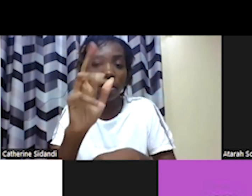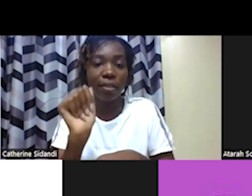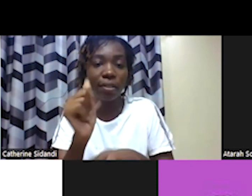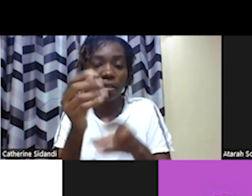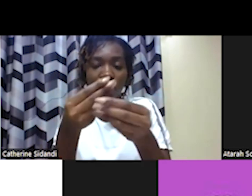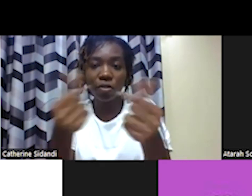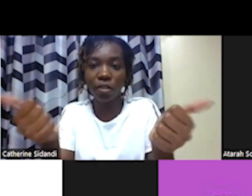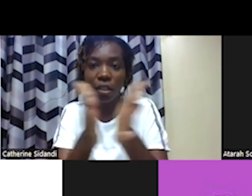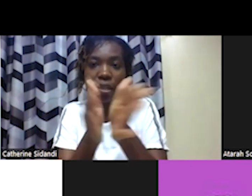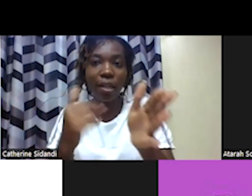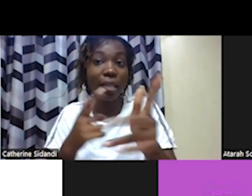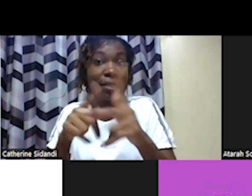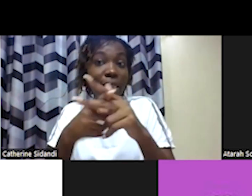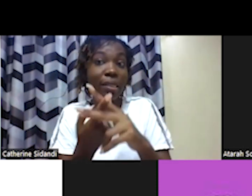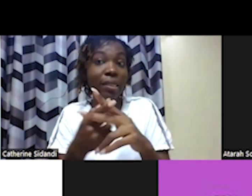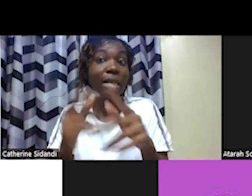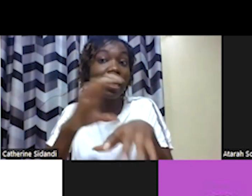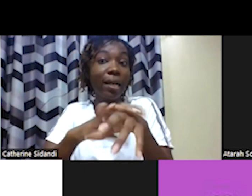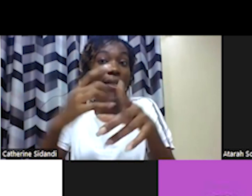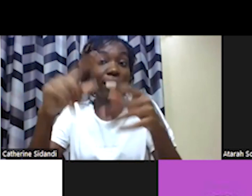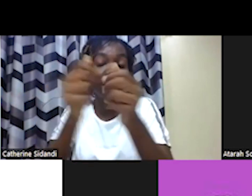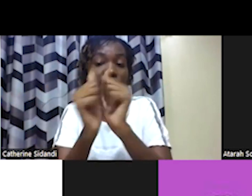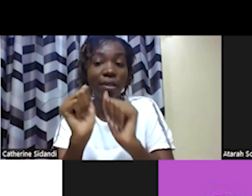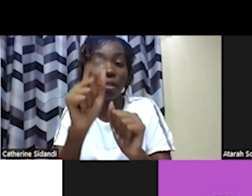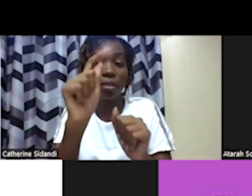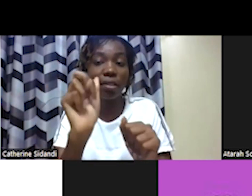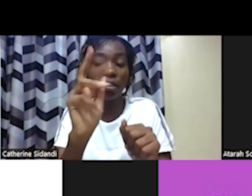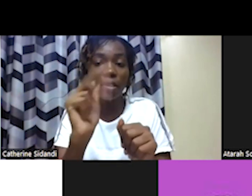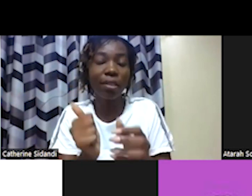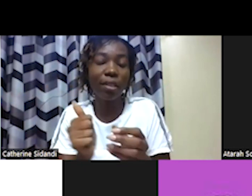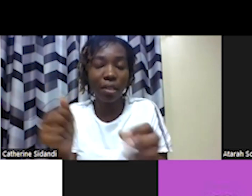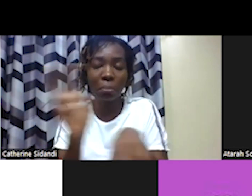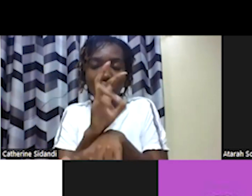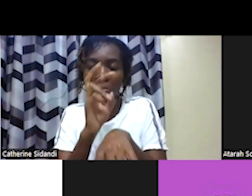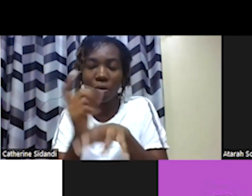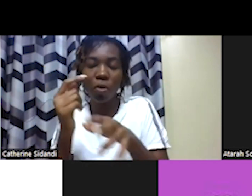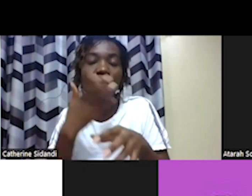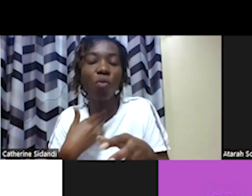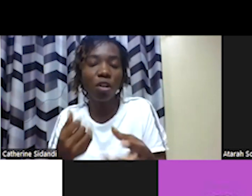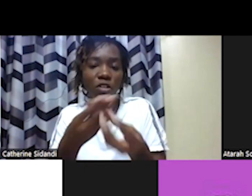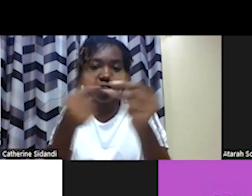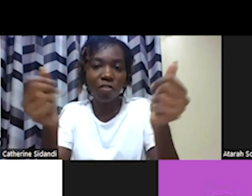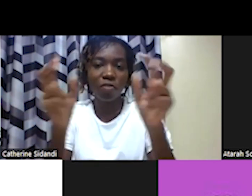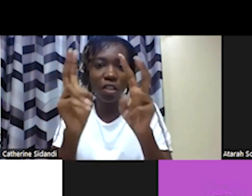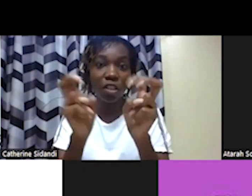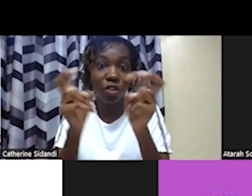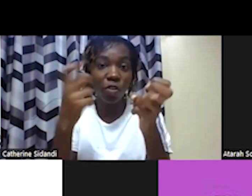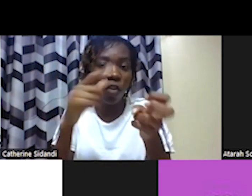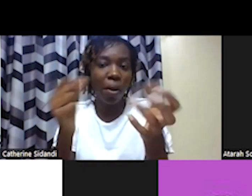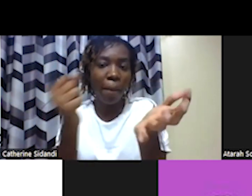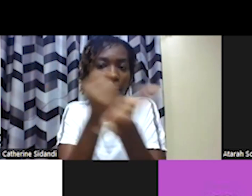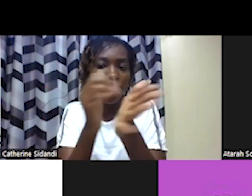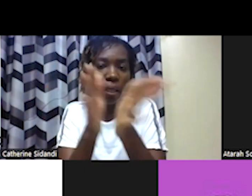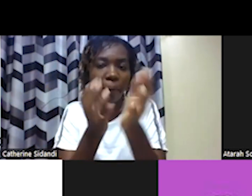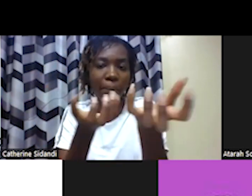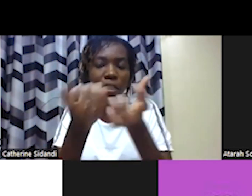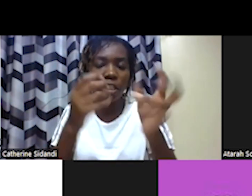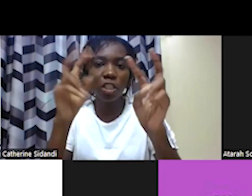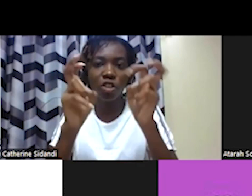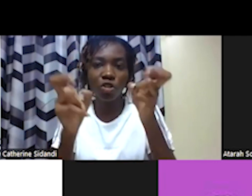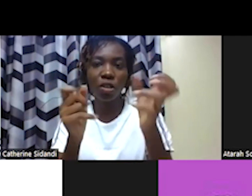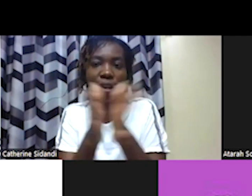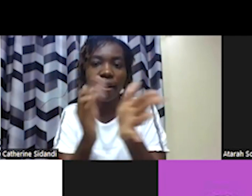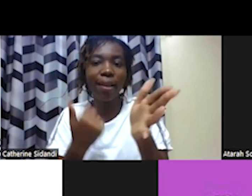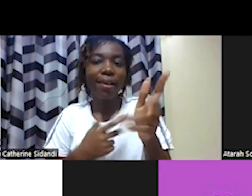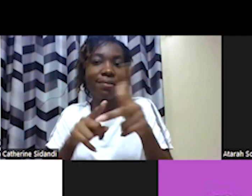we started Get It Right with the Tara Solutions, which is a webinar series that seeks to demystify issues in employment and entrepreneurship. We